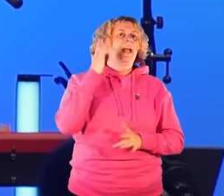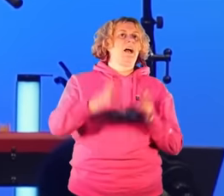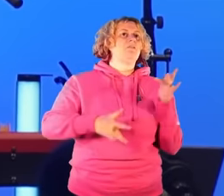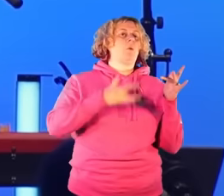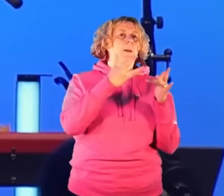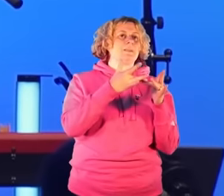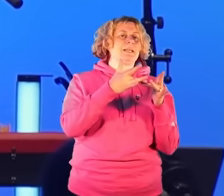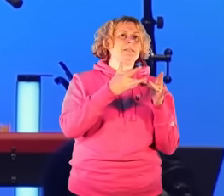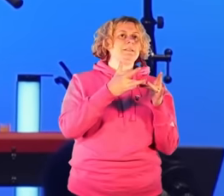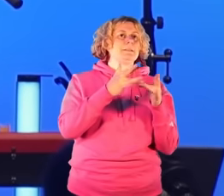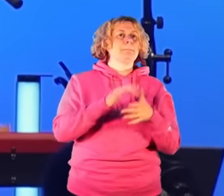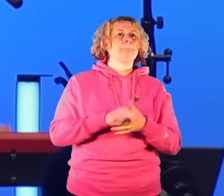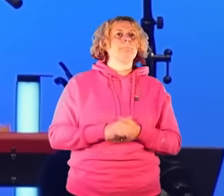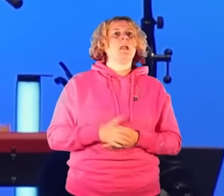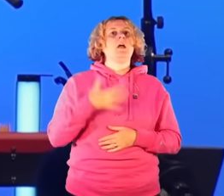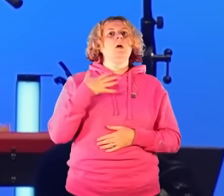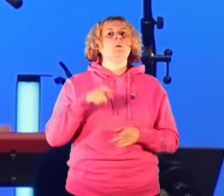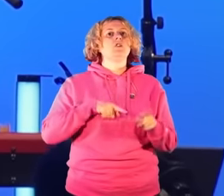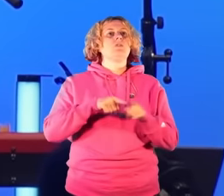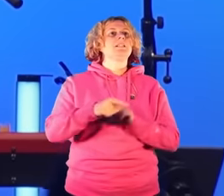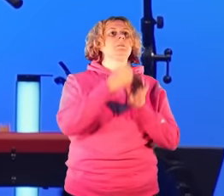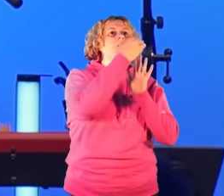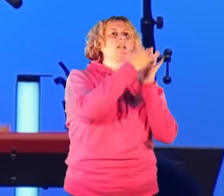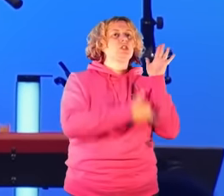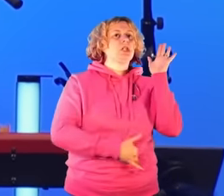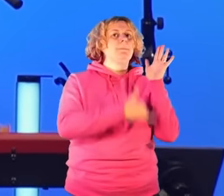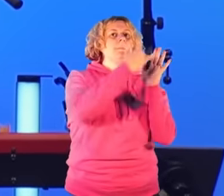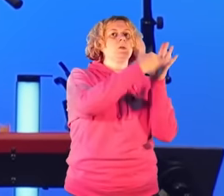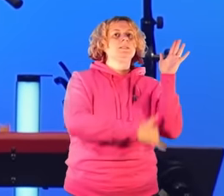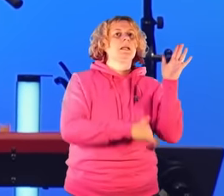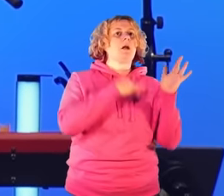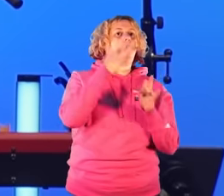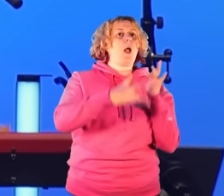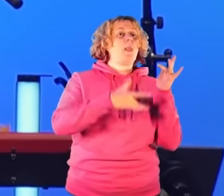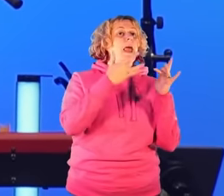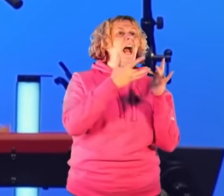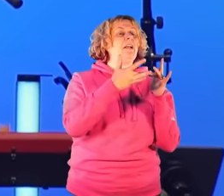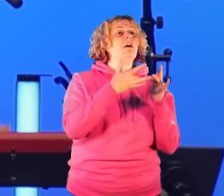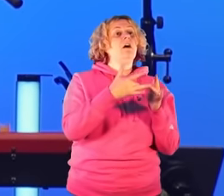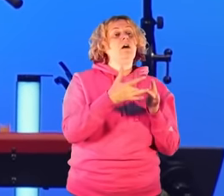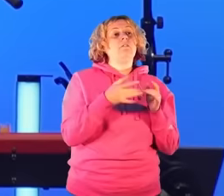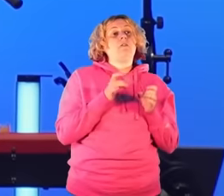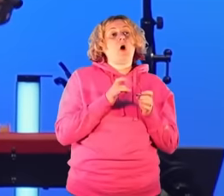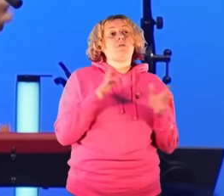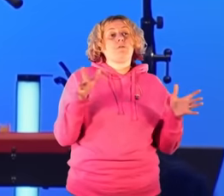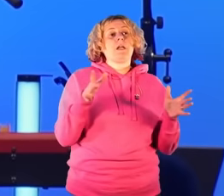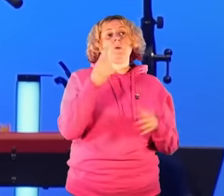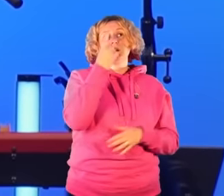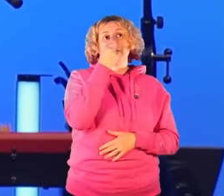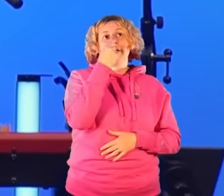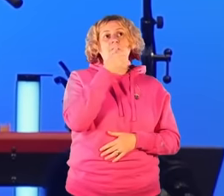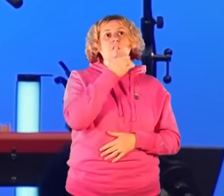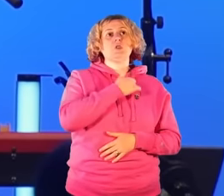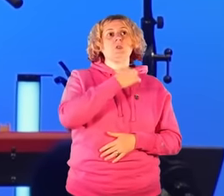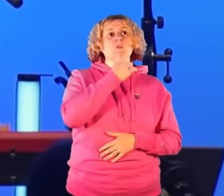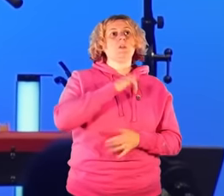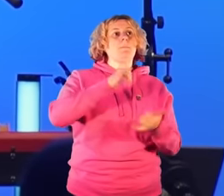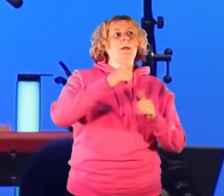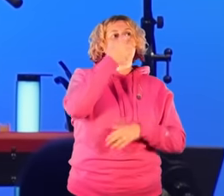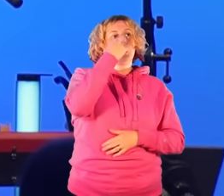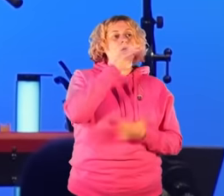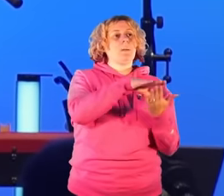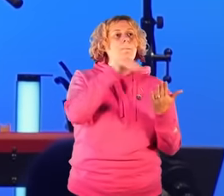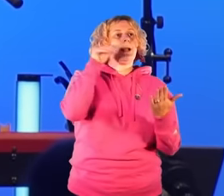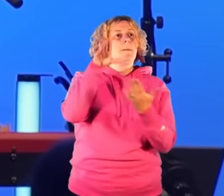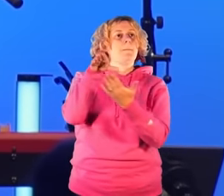www.cornerstoneworship.co.uk, where we try to put all our sheet music online for free, which is available for you to use. And maybe there's one or two songs that you could take home and use